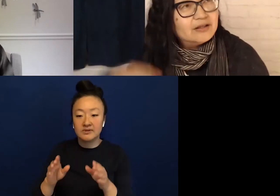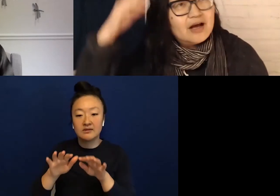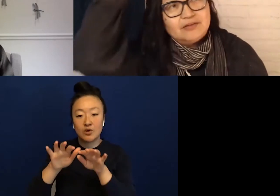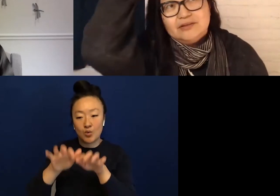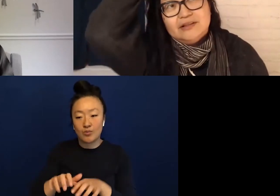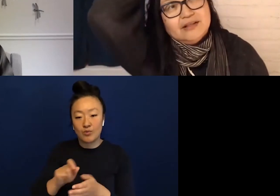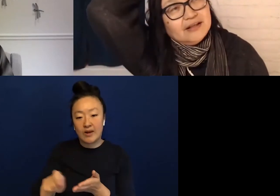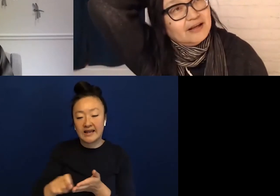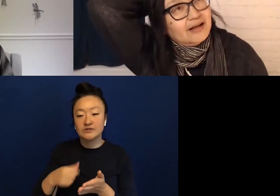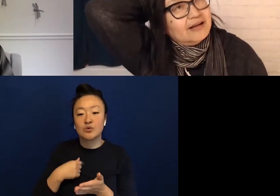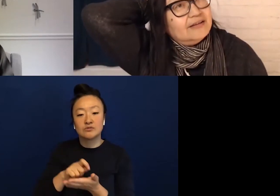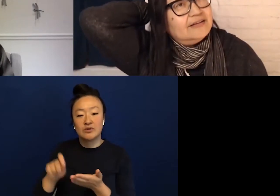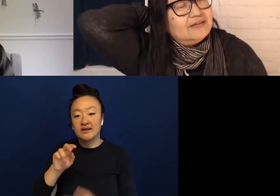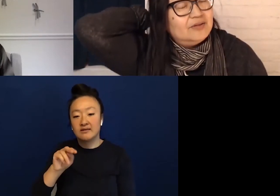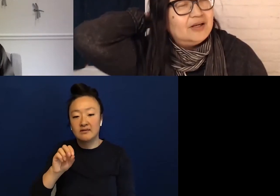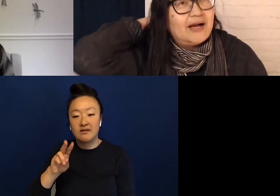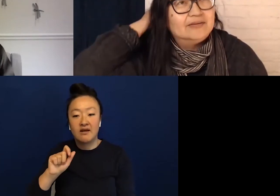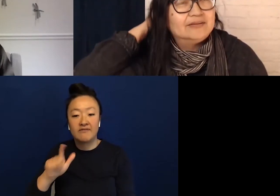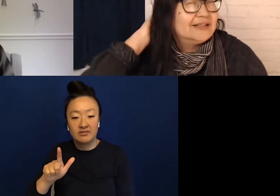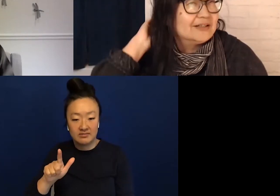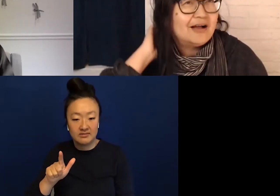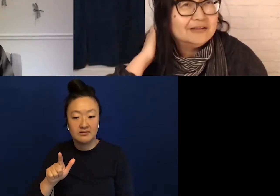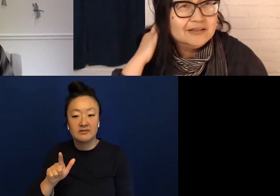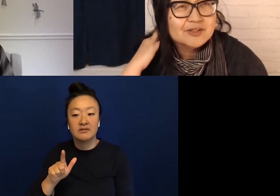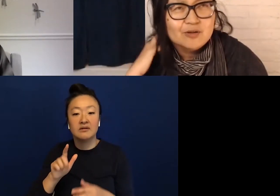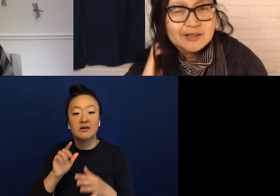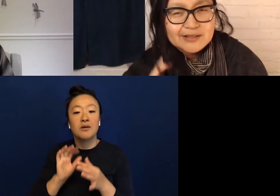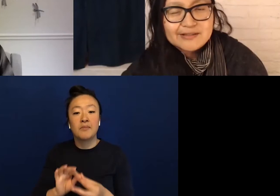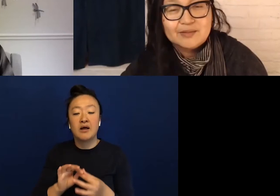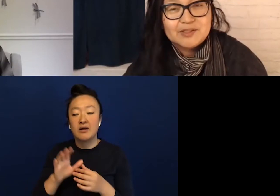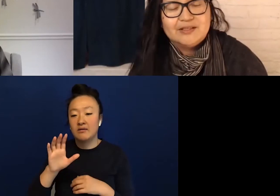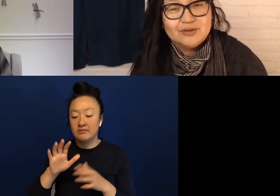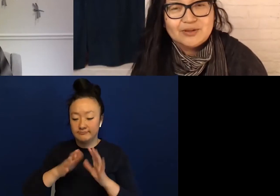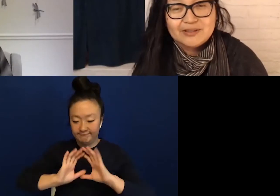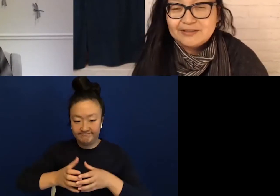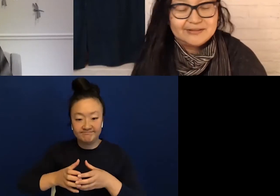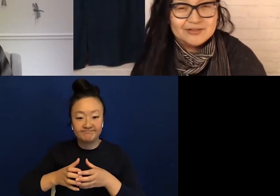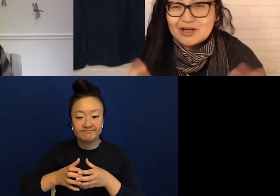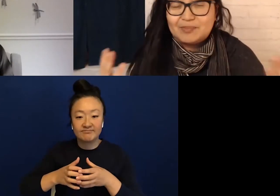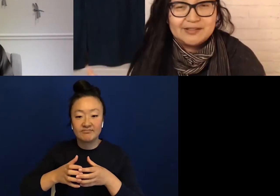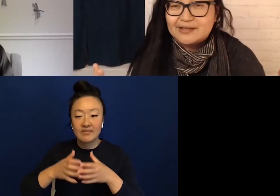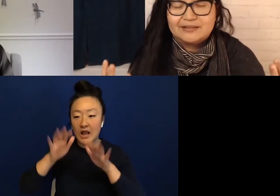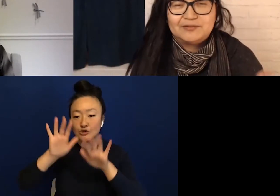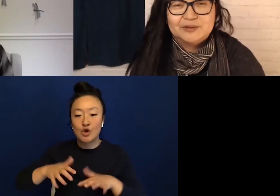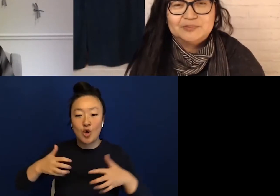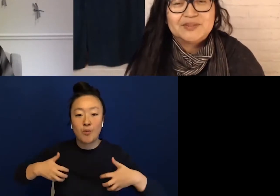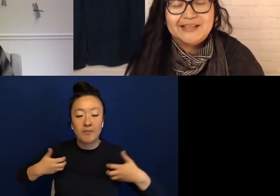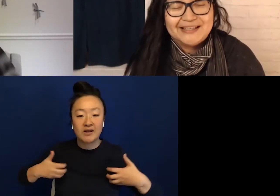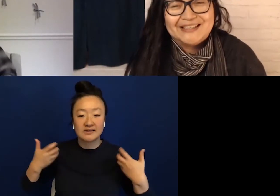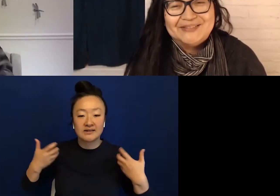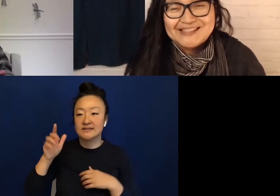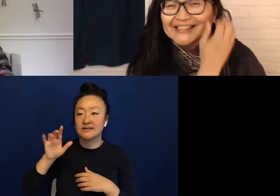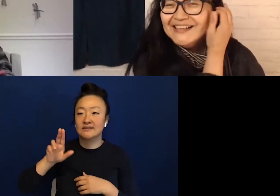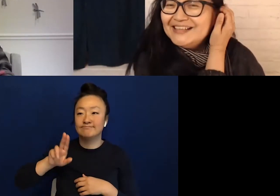was writing a novel uh, about like a colony of snow monkeys in upstate New York in Japanese silent film,